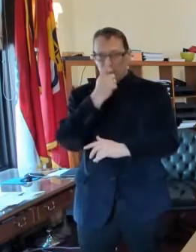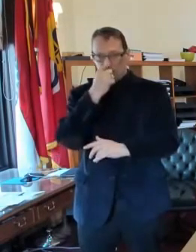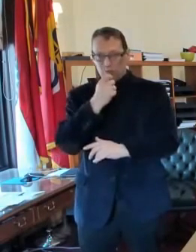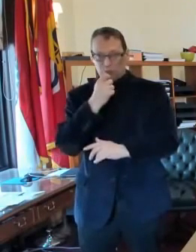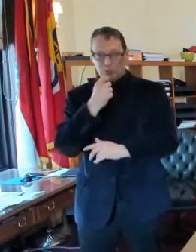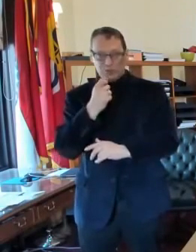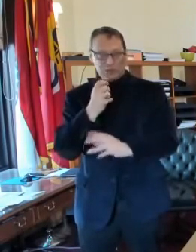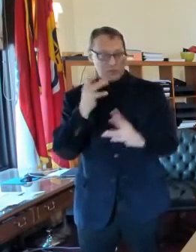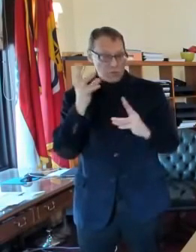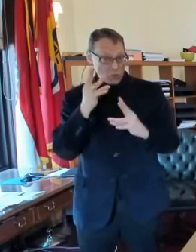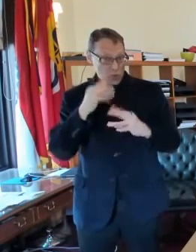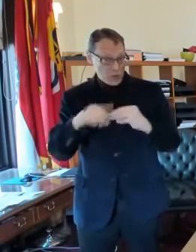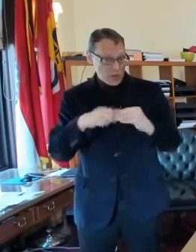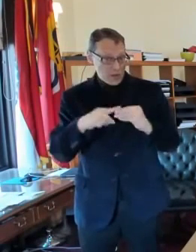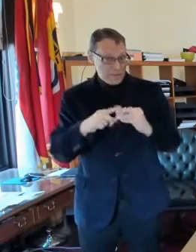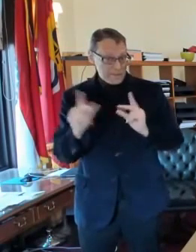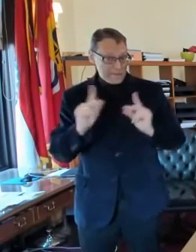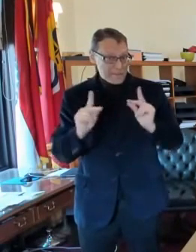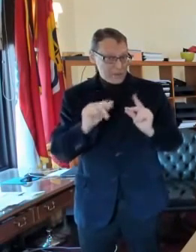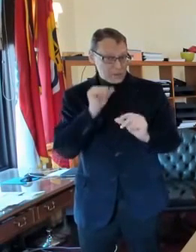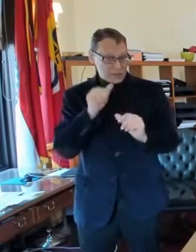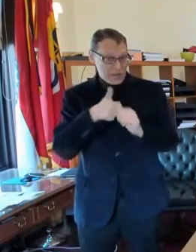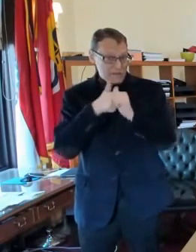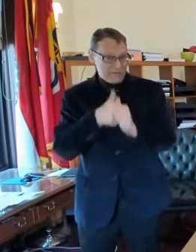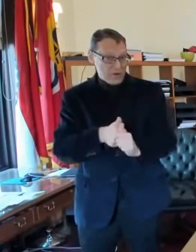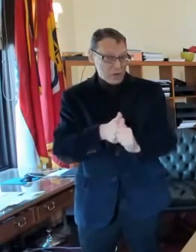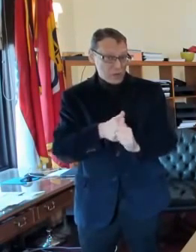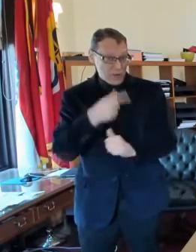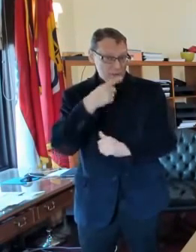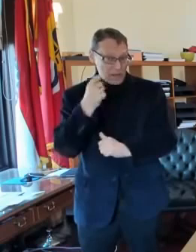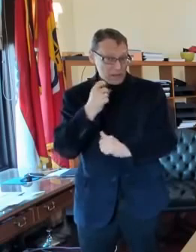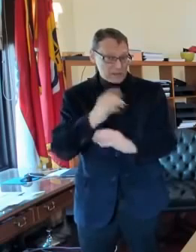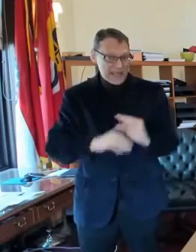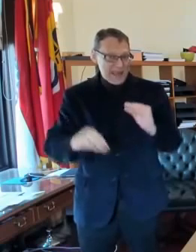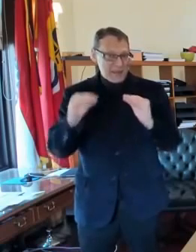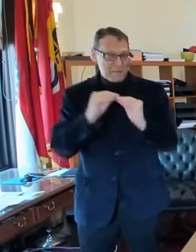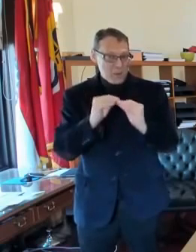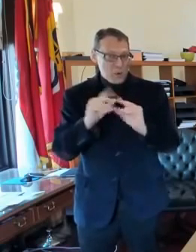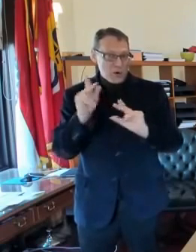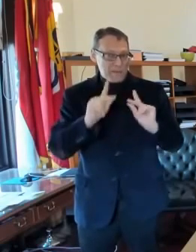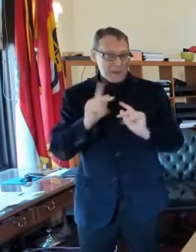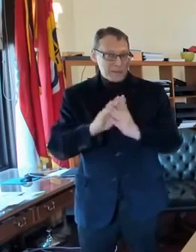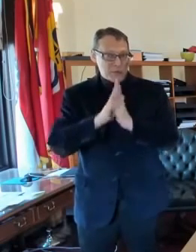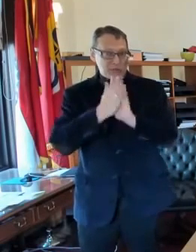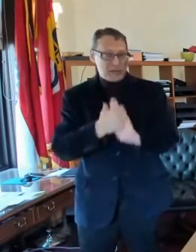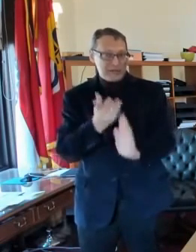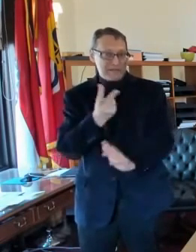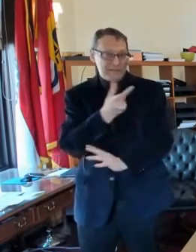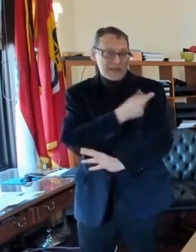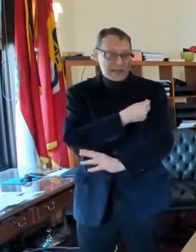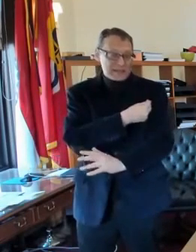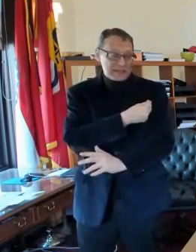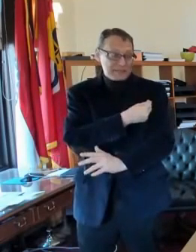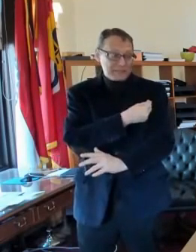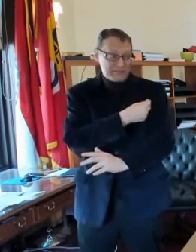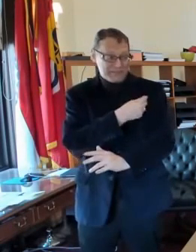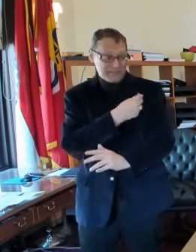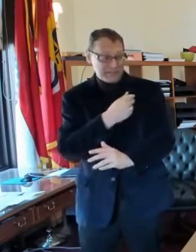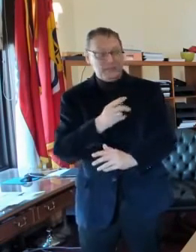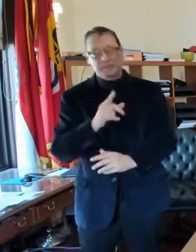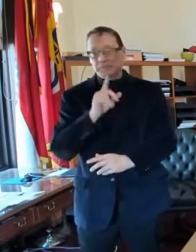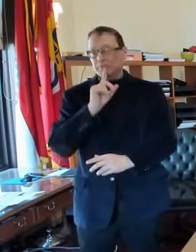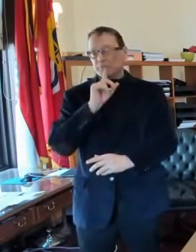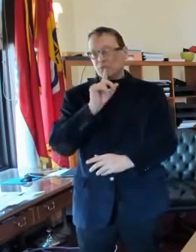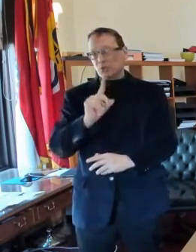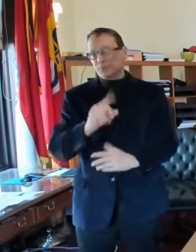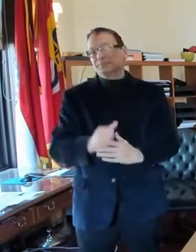worried about people not following the restrictions because more people are getting vaccinated? Sure. That's